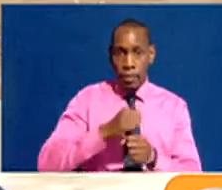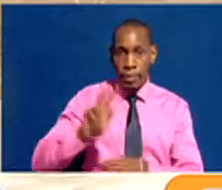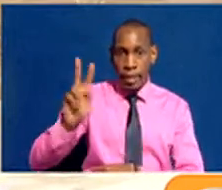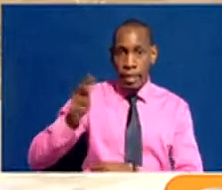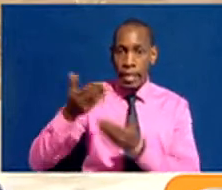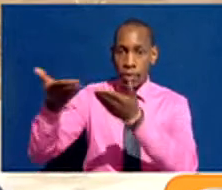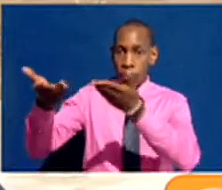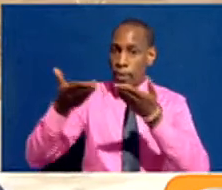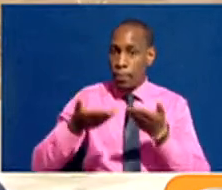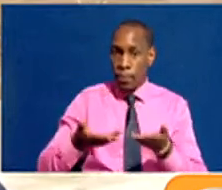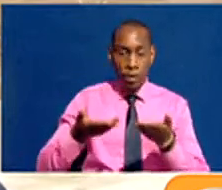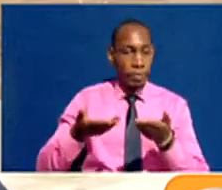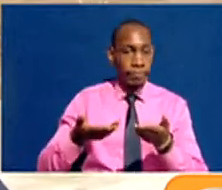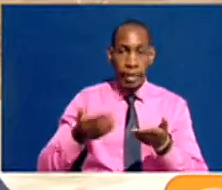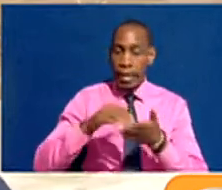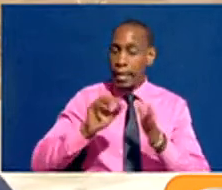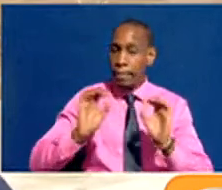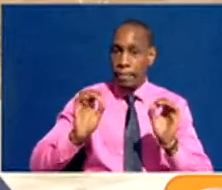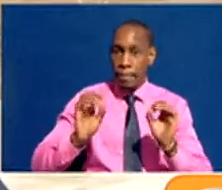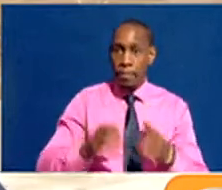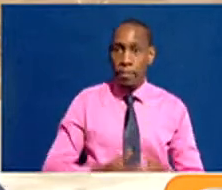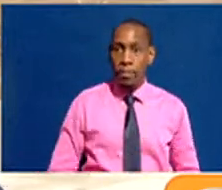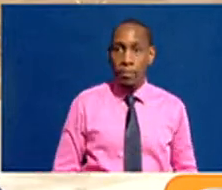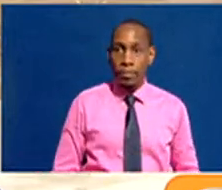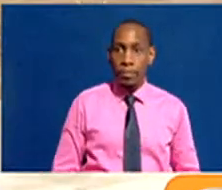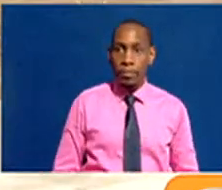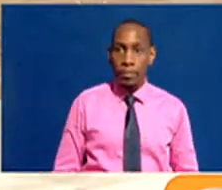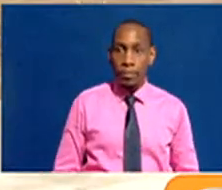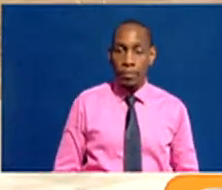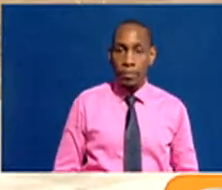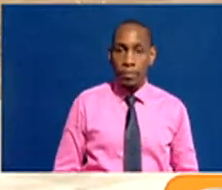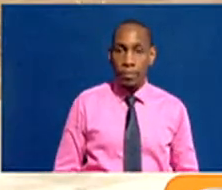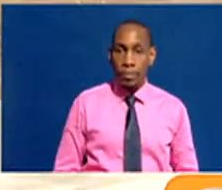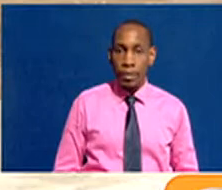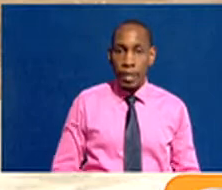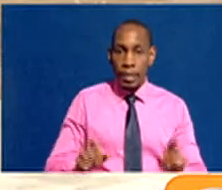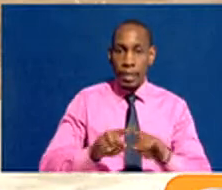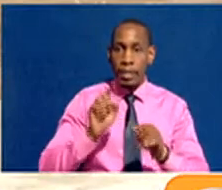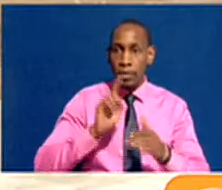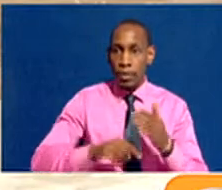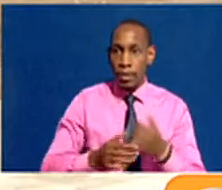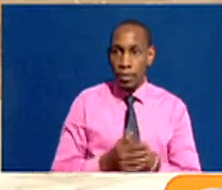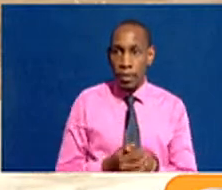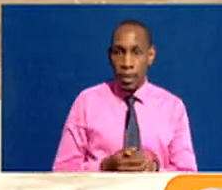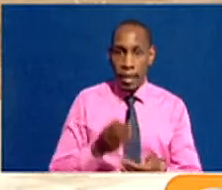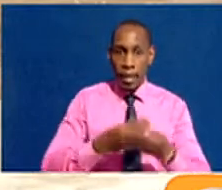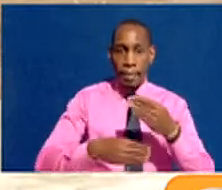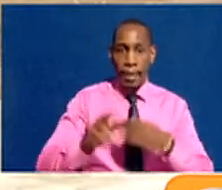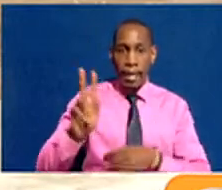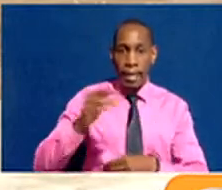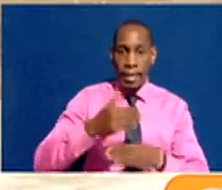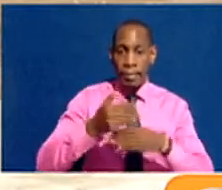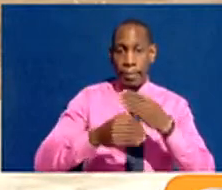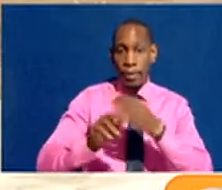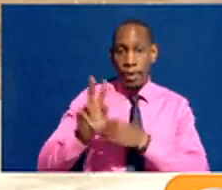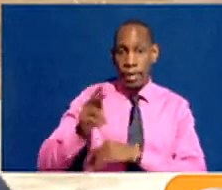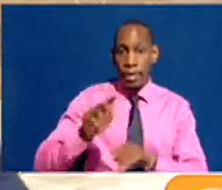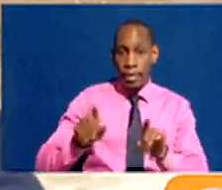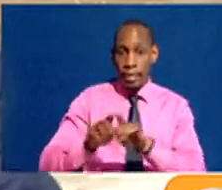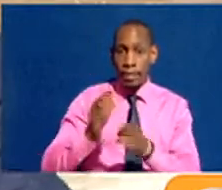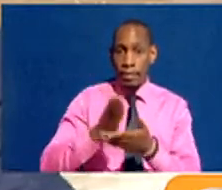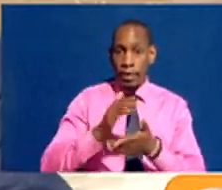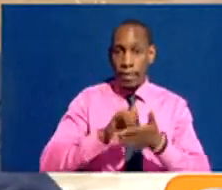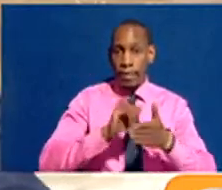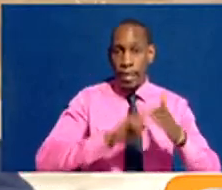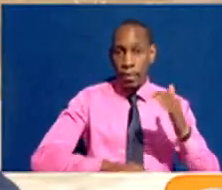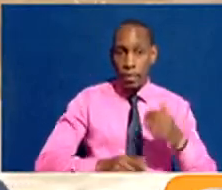free. And the saying that what we say is that buy Kenya, build Kenya. He wants to make sure